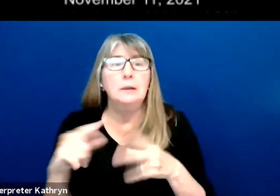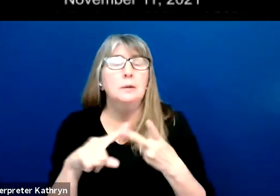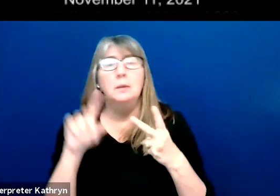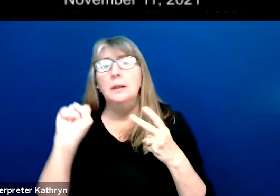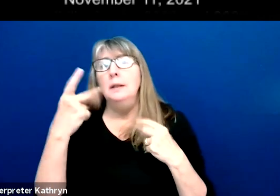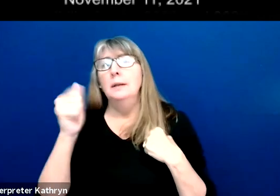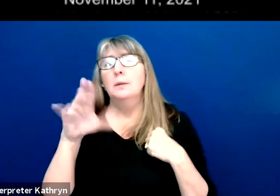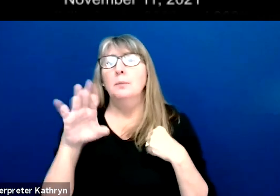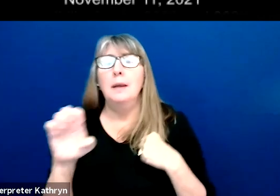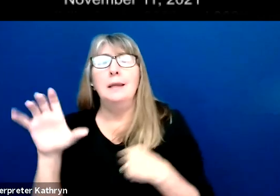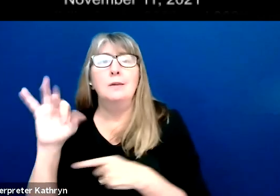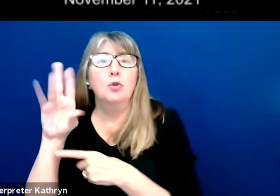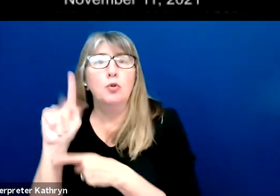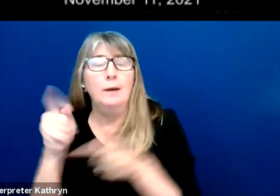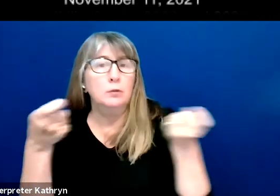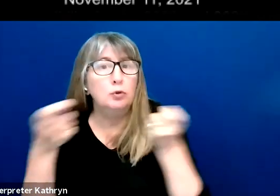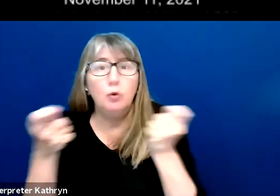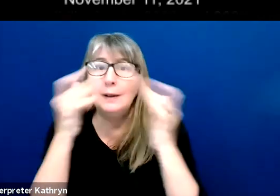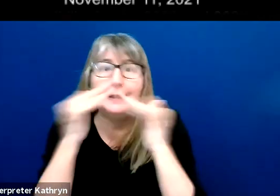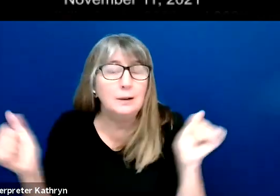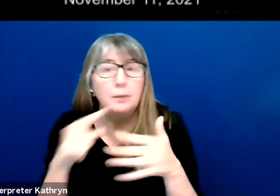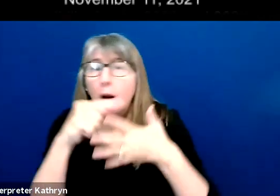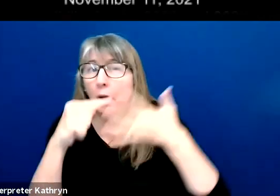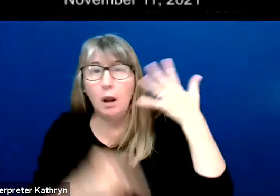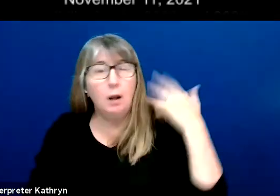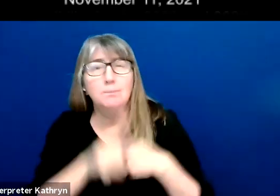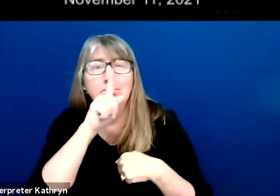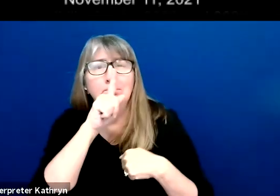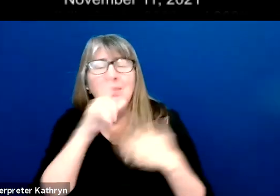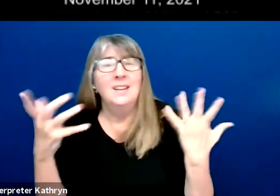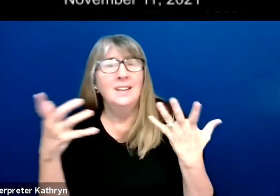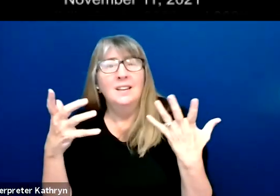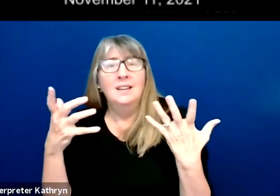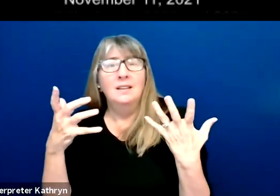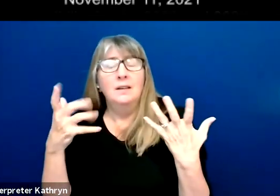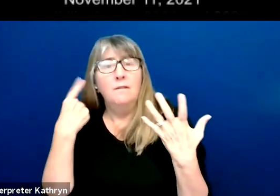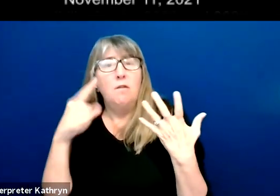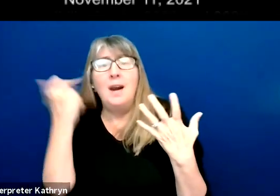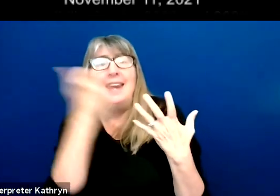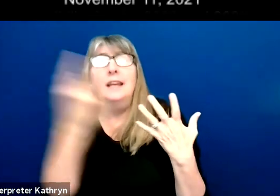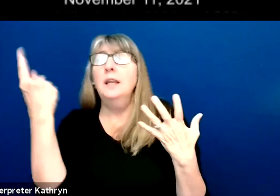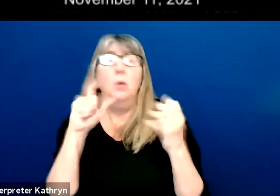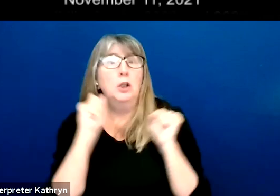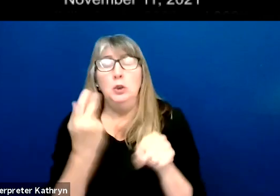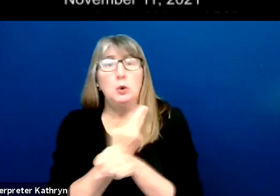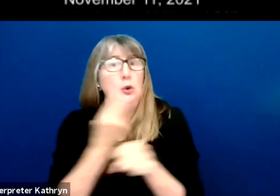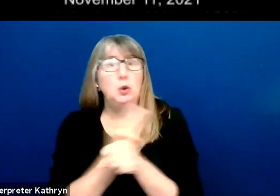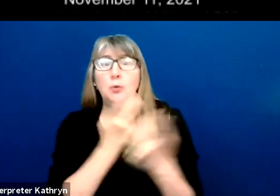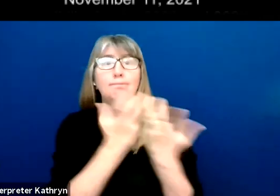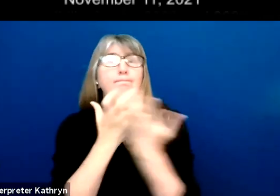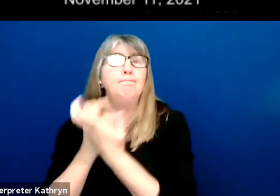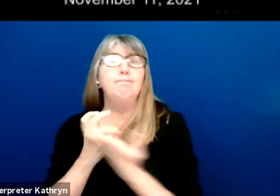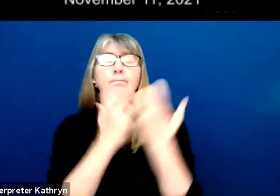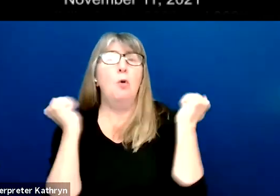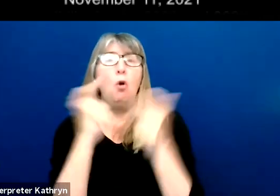control systems, and the rest of it, if we don't design those systems so that anybody can use them, blind people,